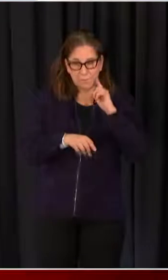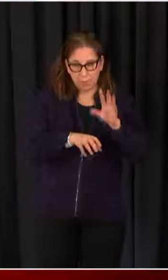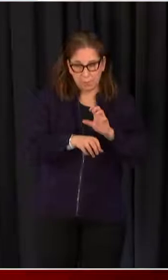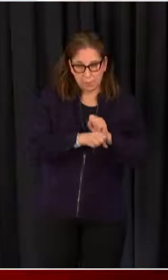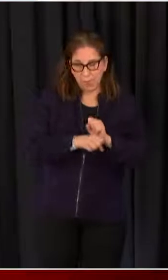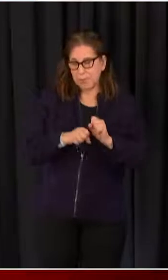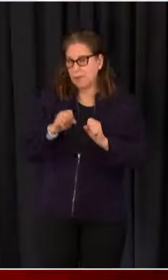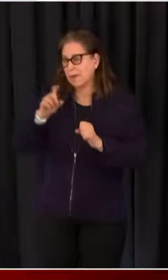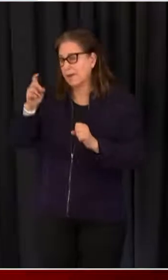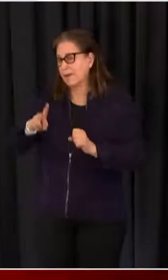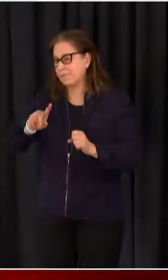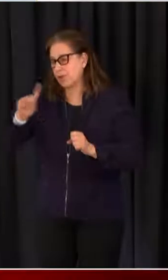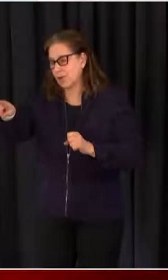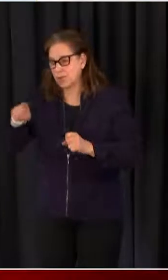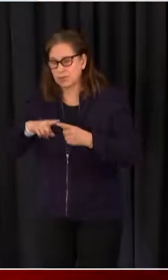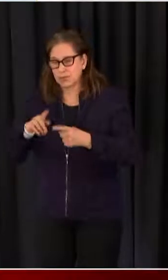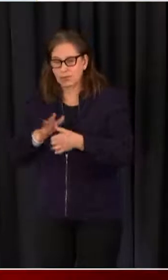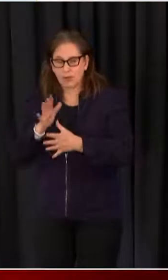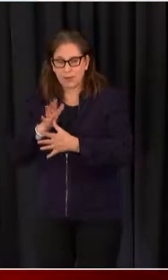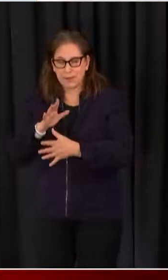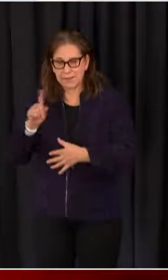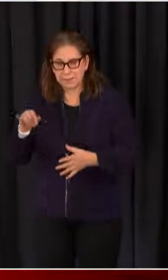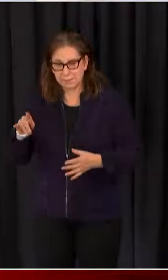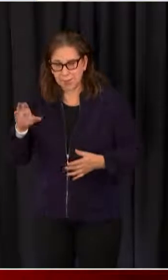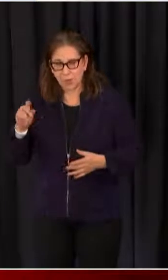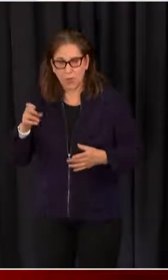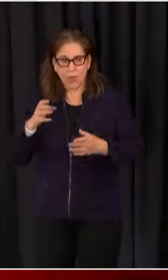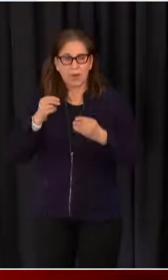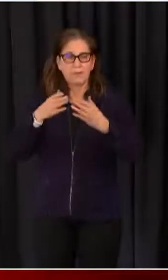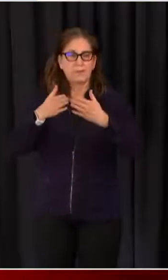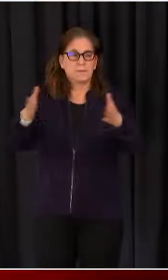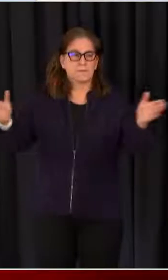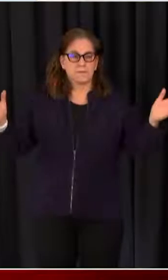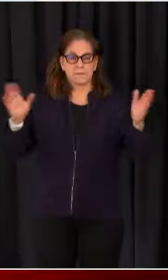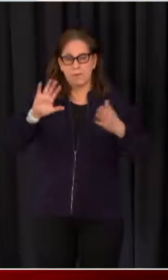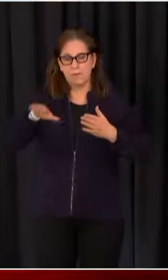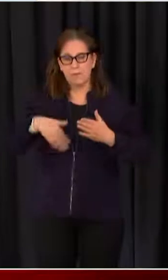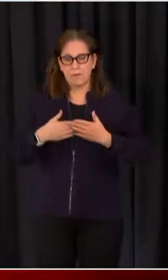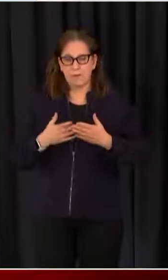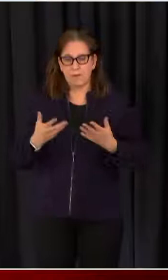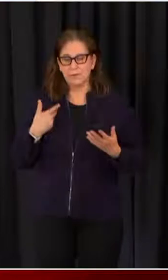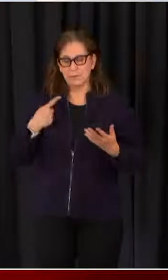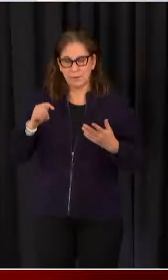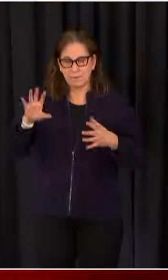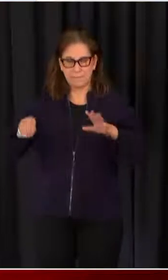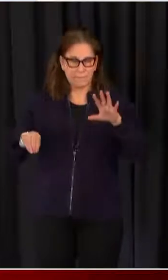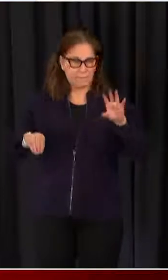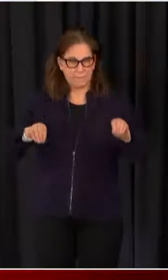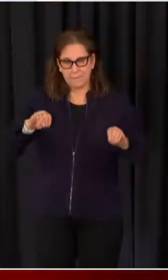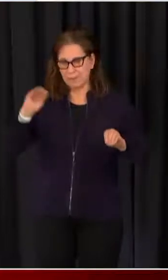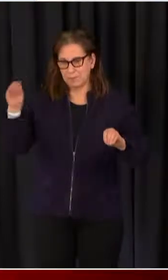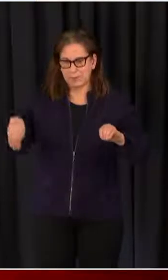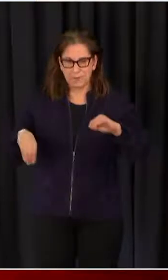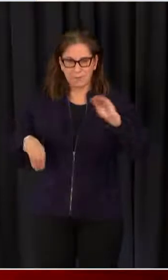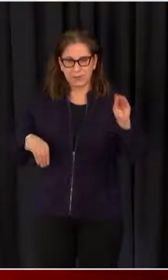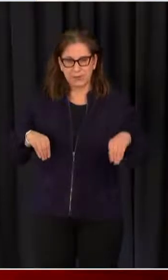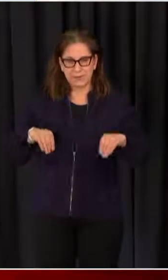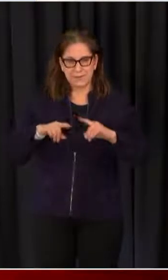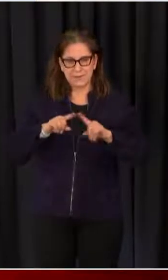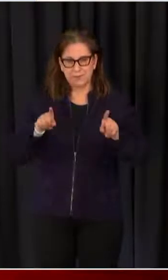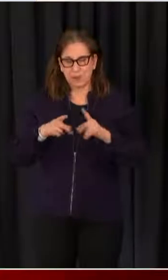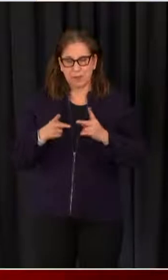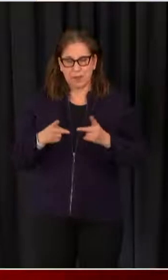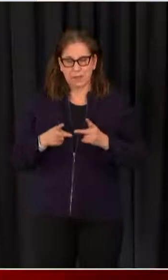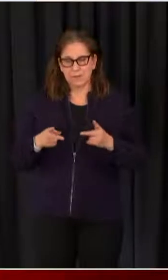that rubric, we may also make some changes in that 50% and 50% to say, okay, now we're making fewer seniors